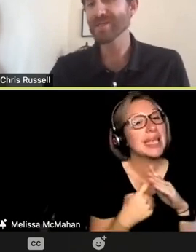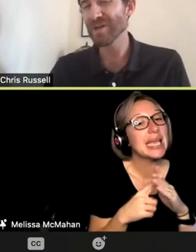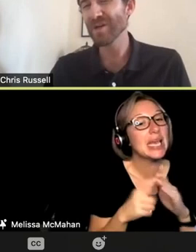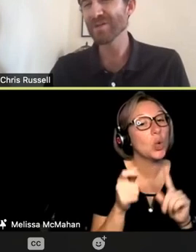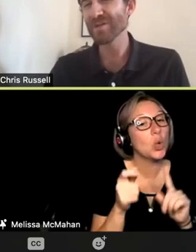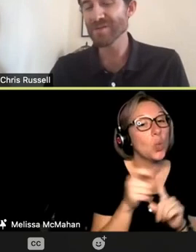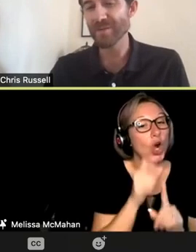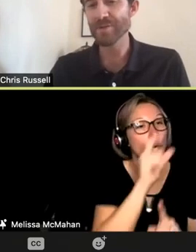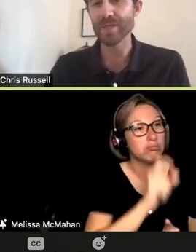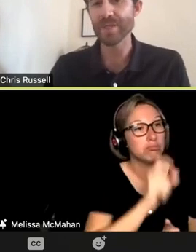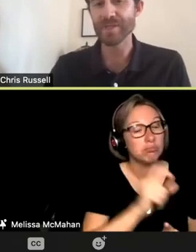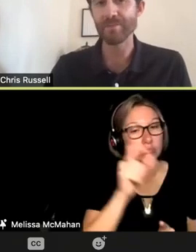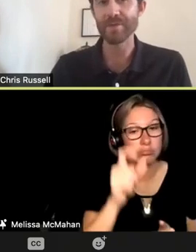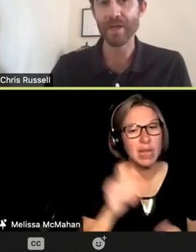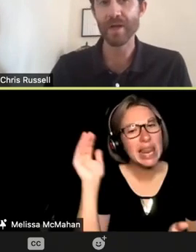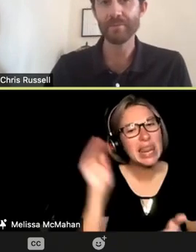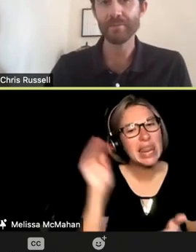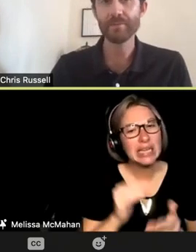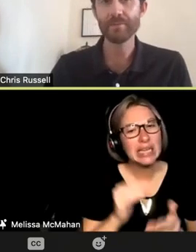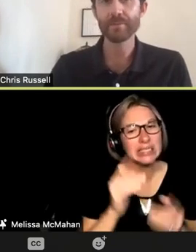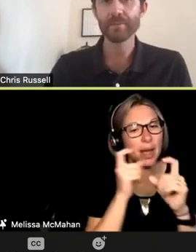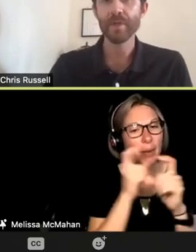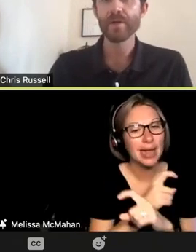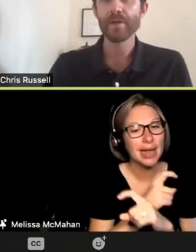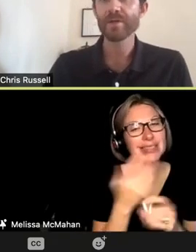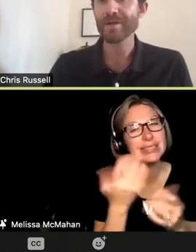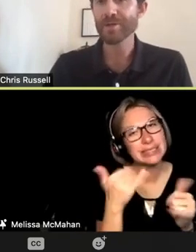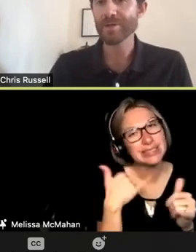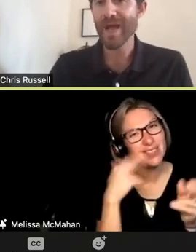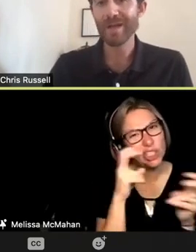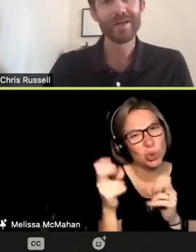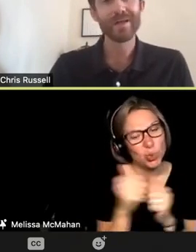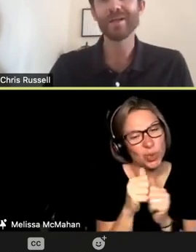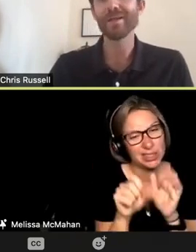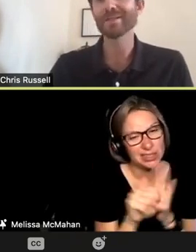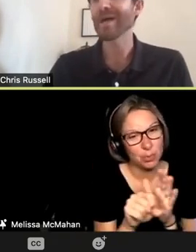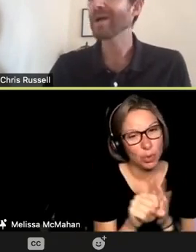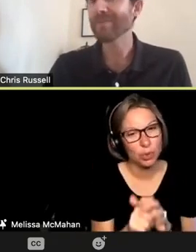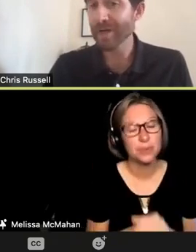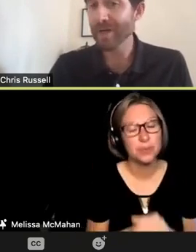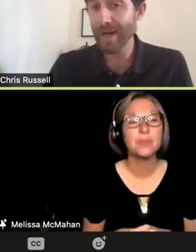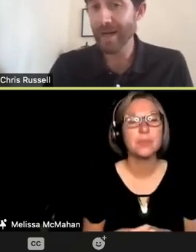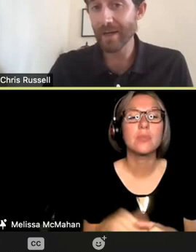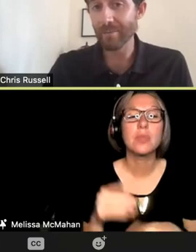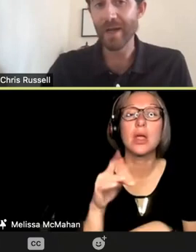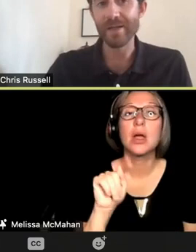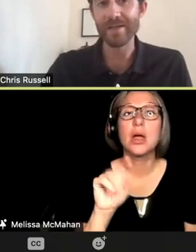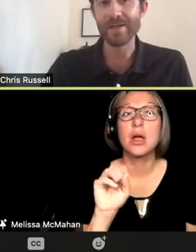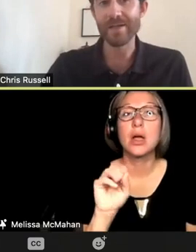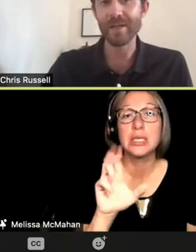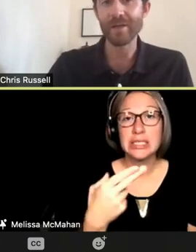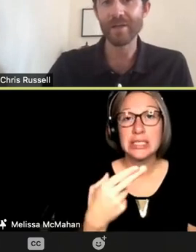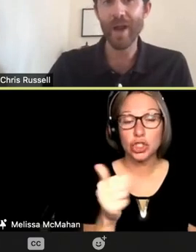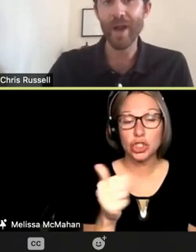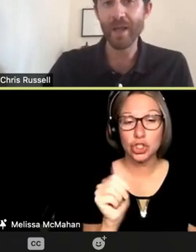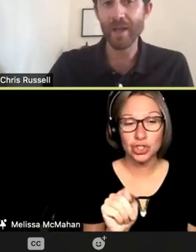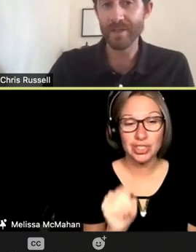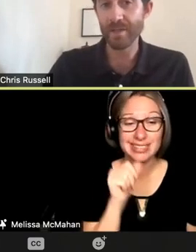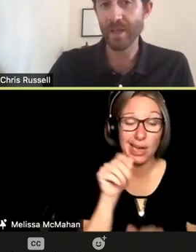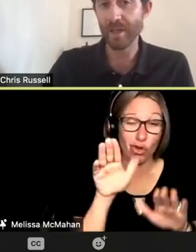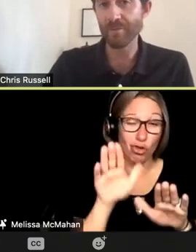complex. Now, still, there's some issues with the symbols there. Touch chat is not very great because